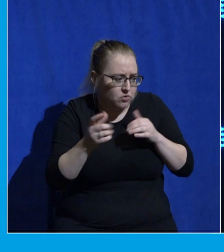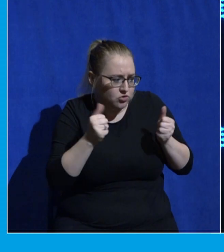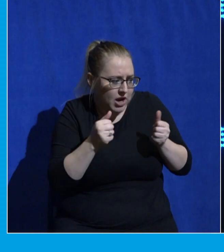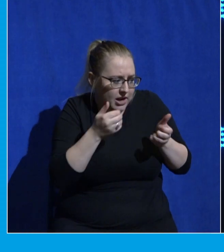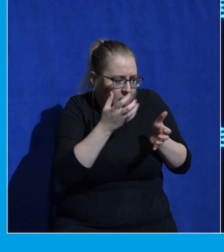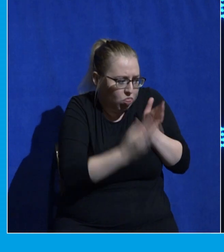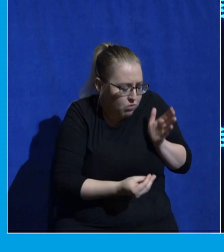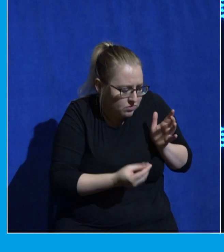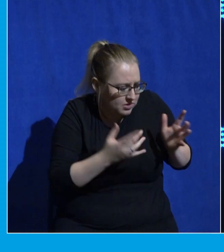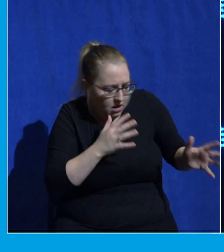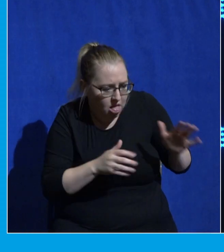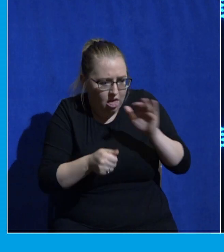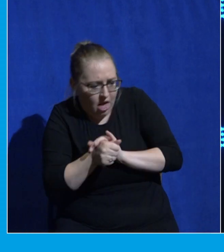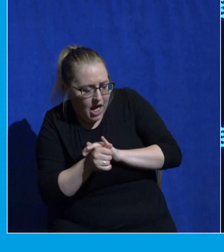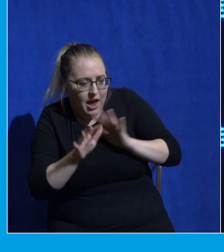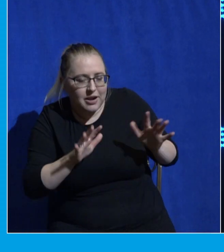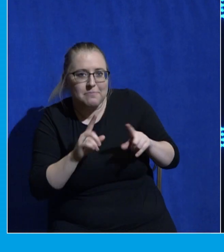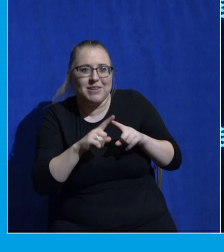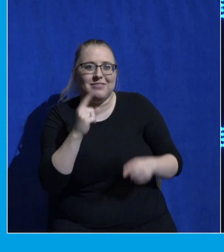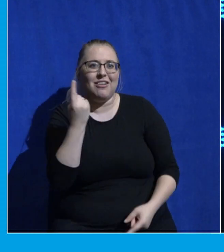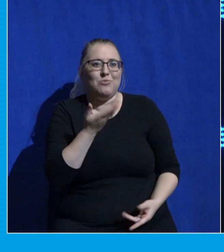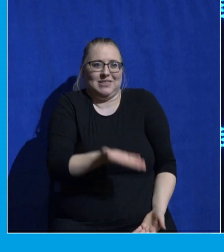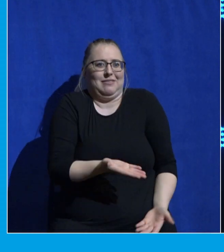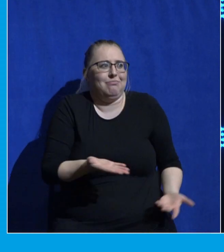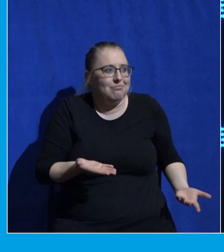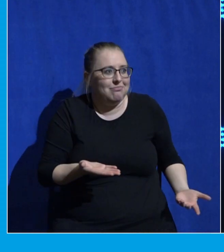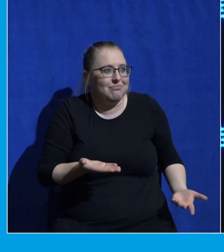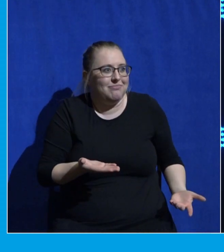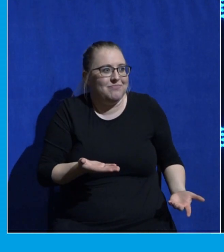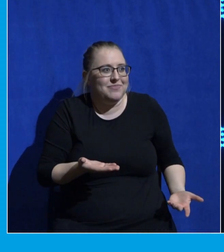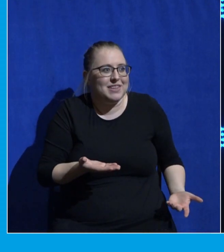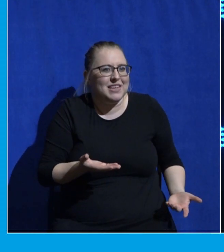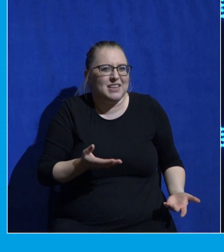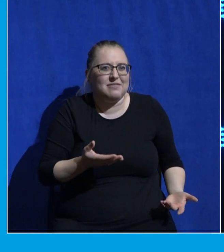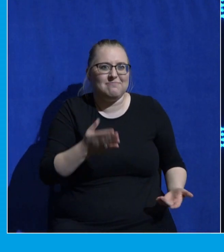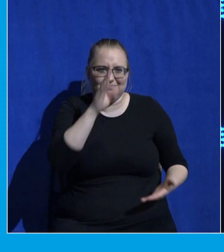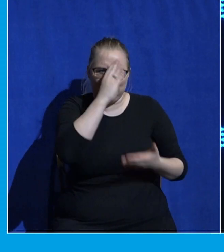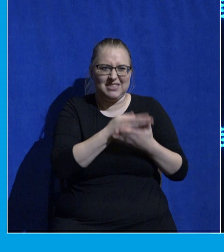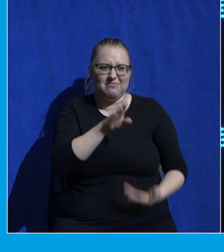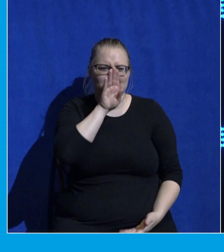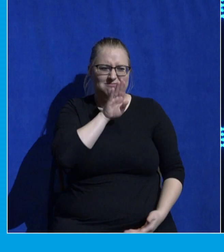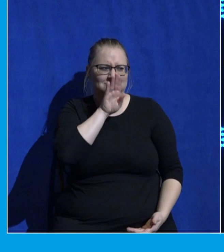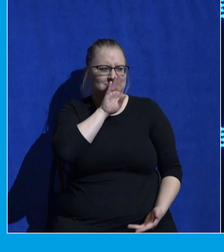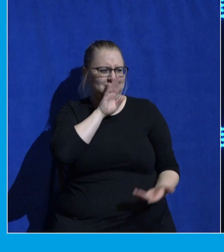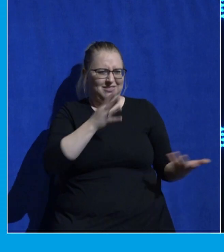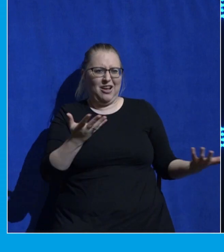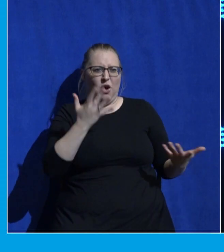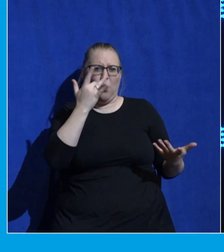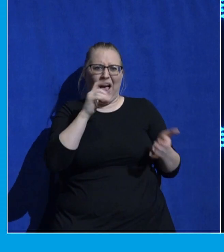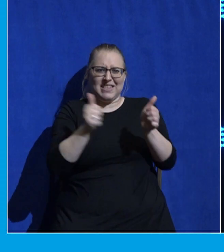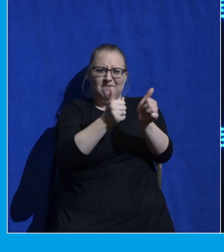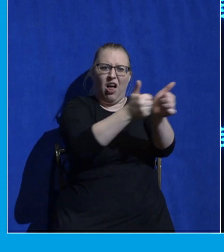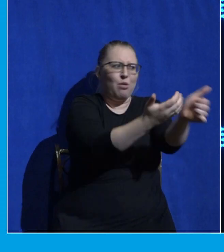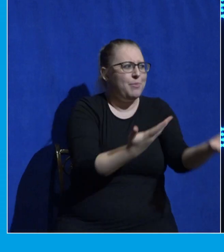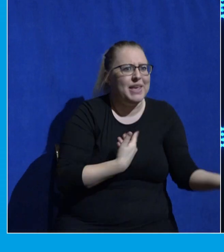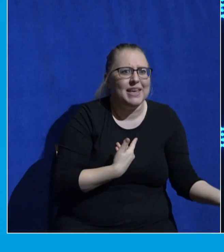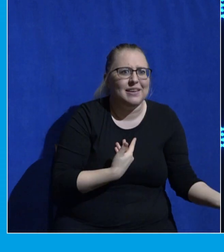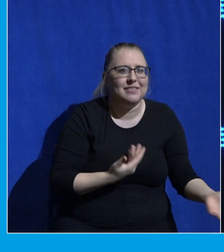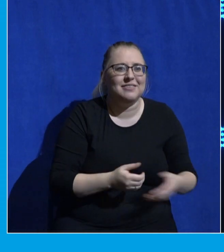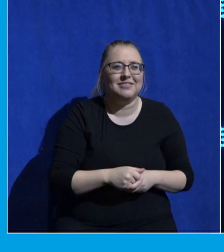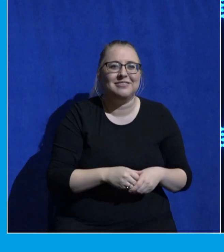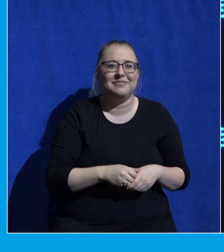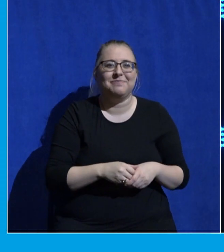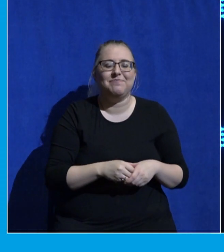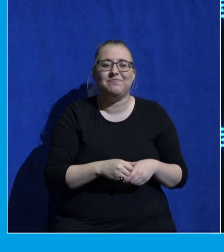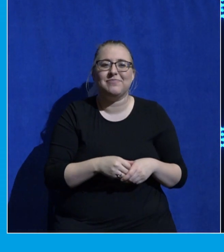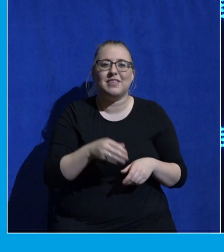He would try to hide from it, but it was always there. And he was frustrated by that. But here's the thing. God here, he says that